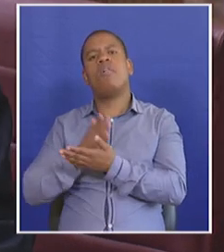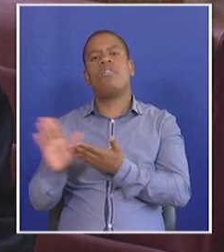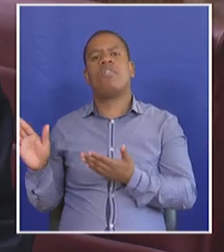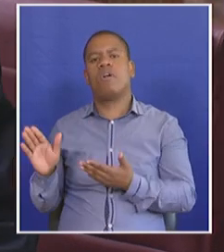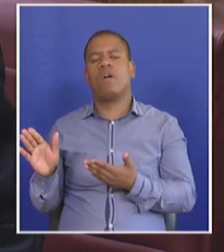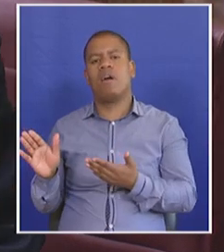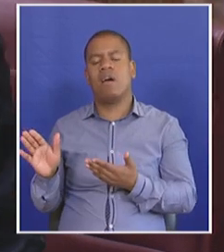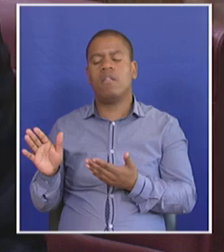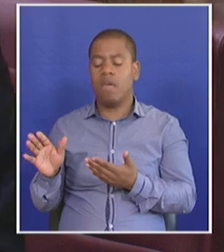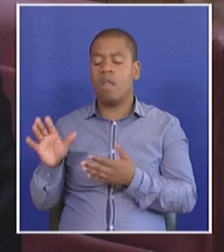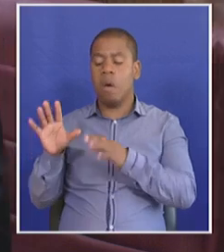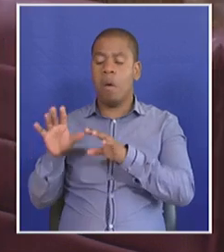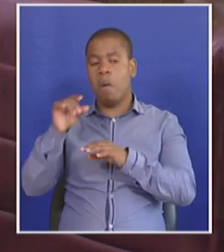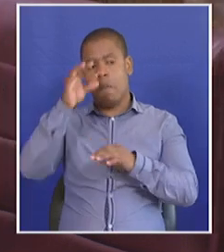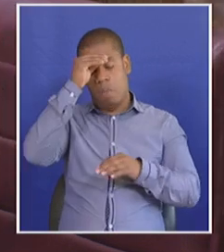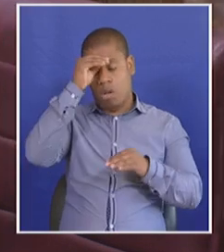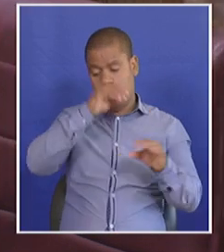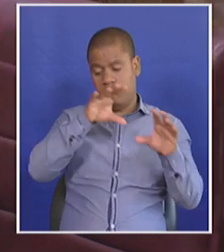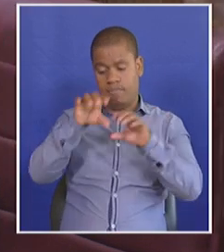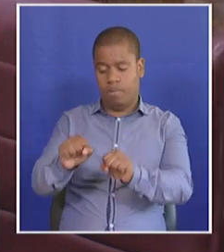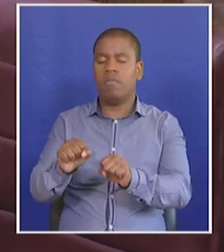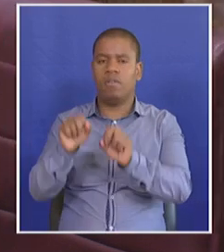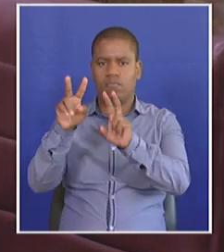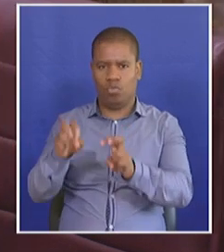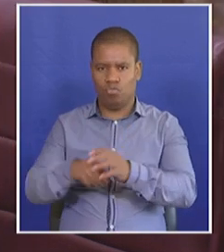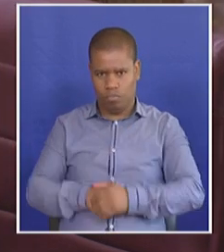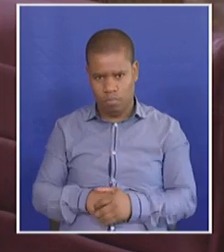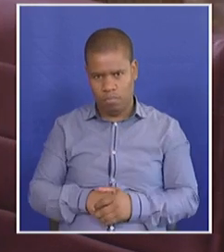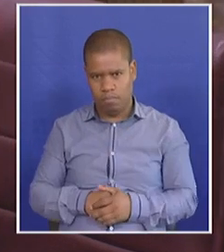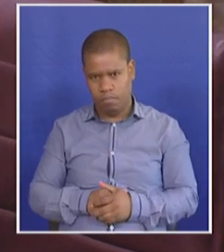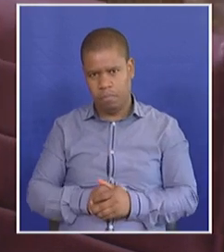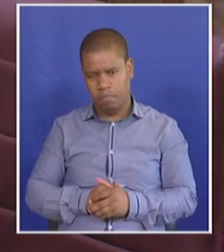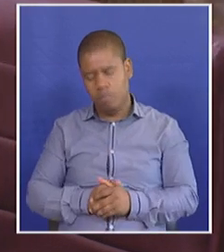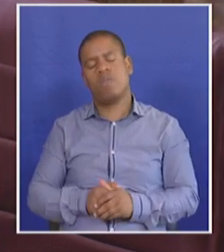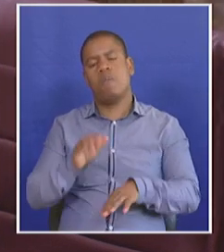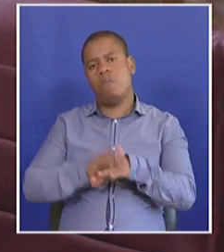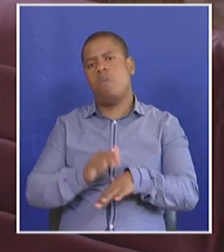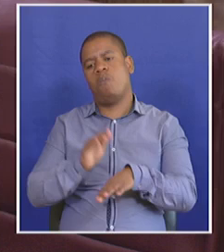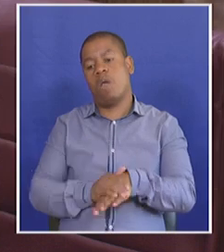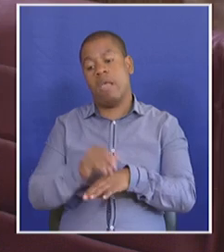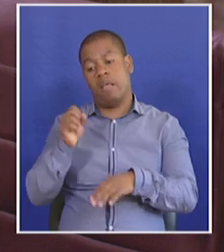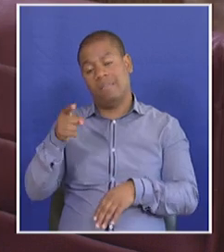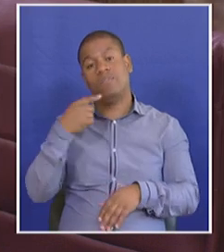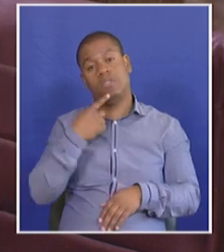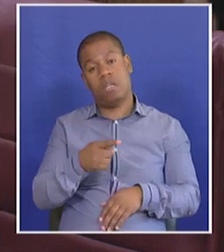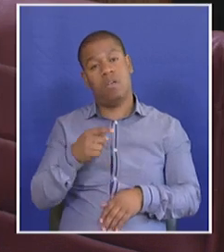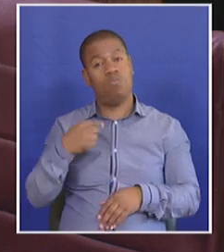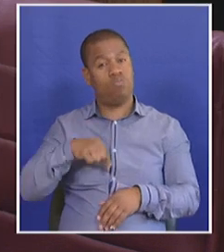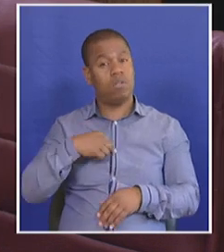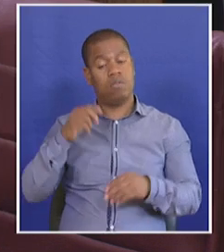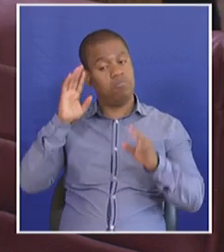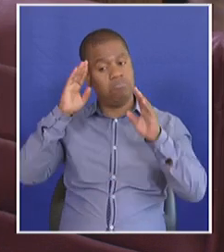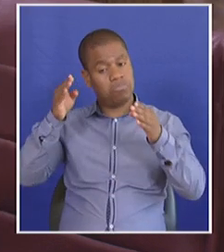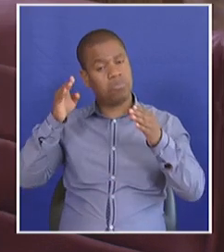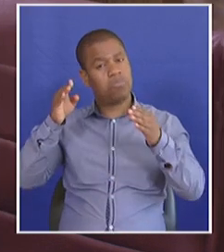the police. But with respect to, most of what you've said, that we're not taking it seriously, with respect, there's